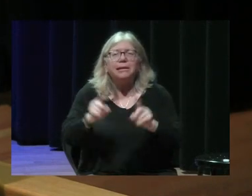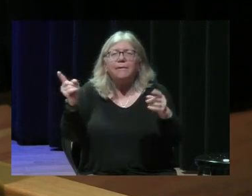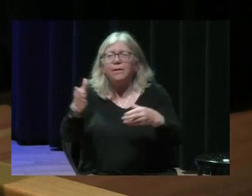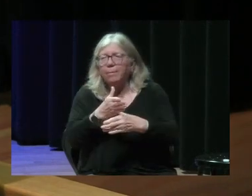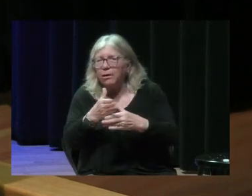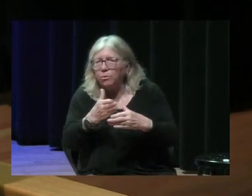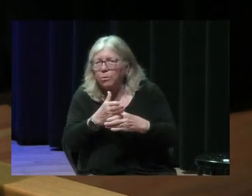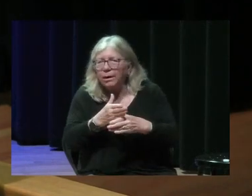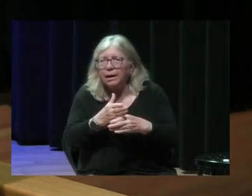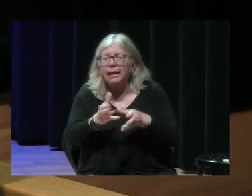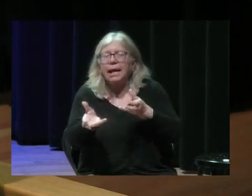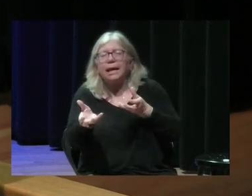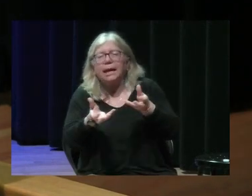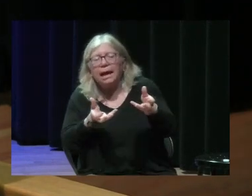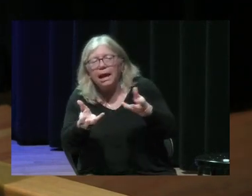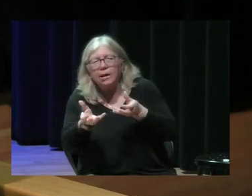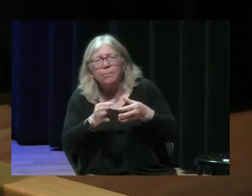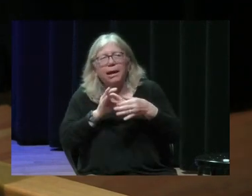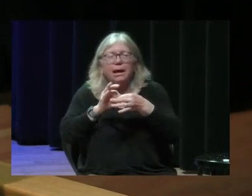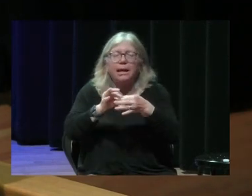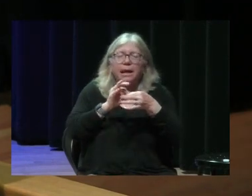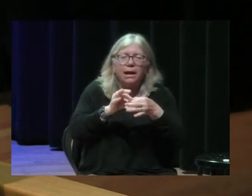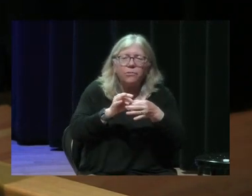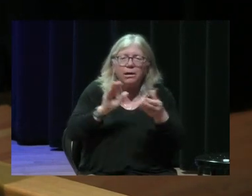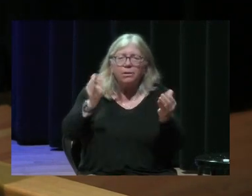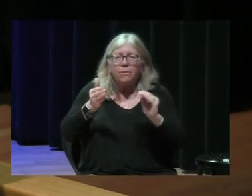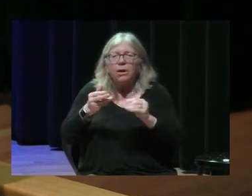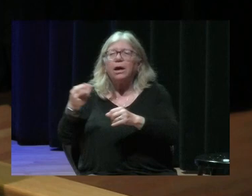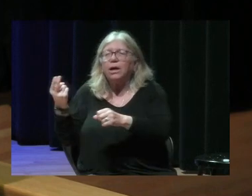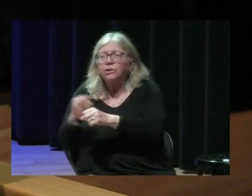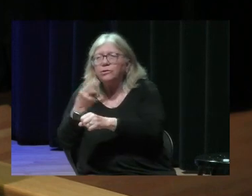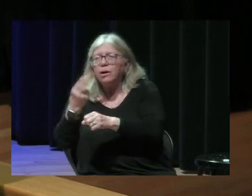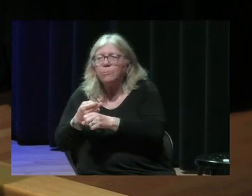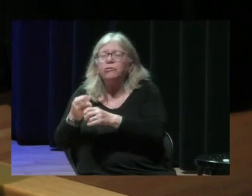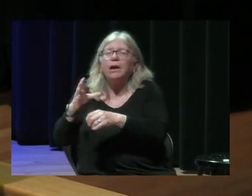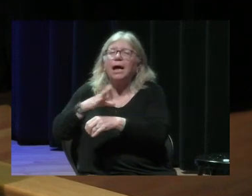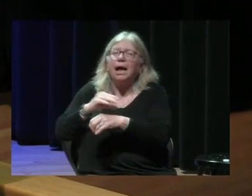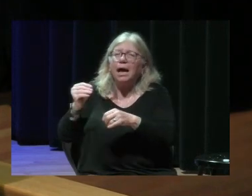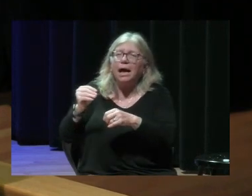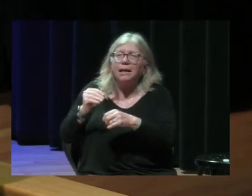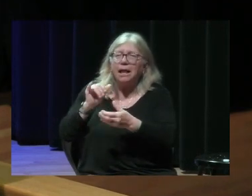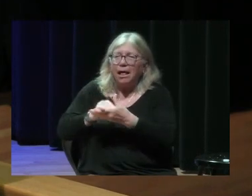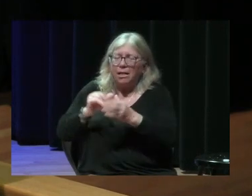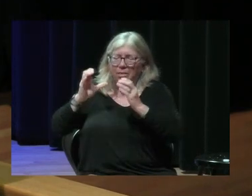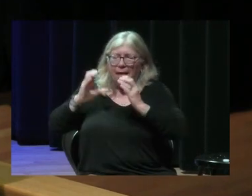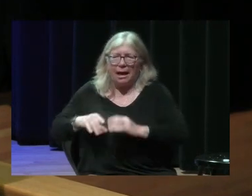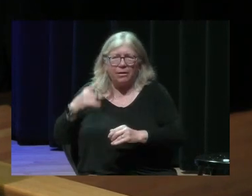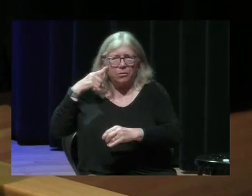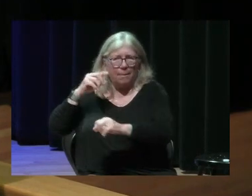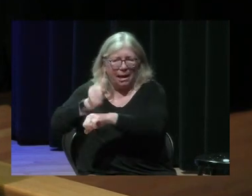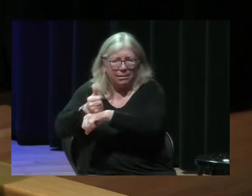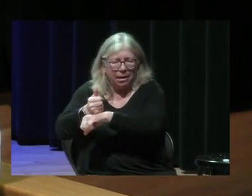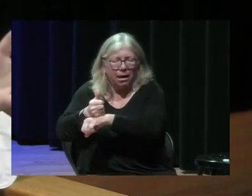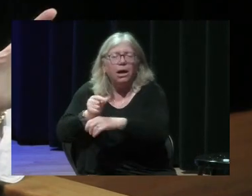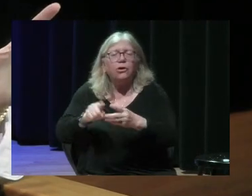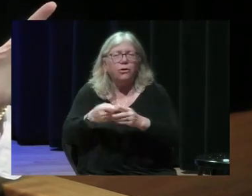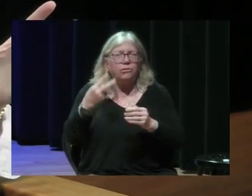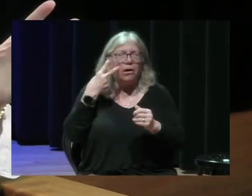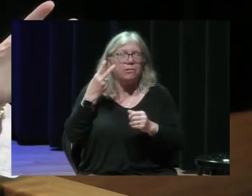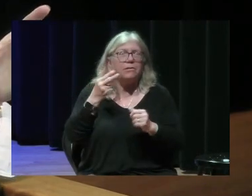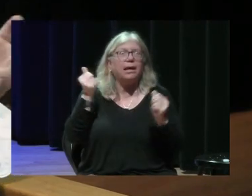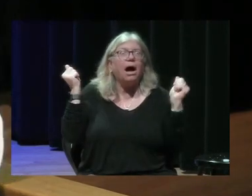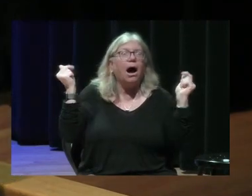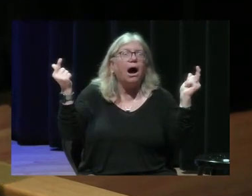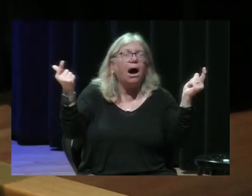between engagement and connection versus consumption and, like, that customer mindset, you start to see it